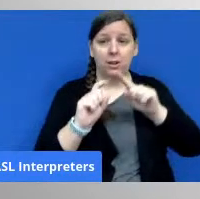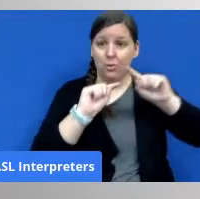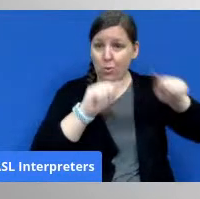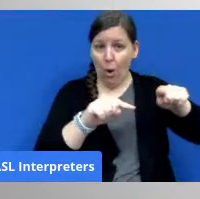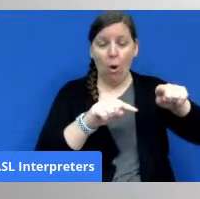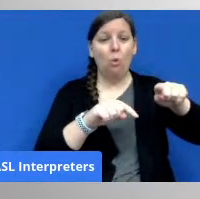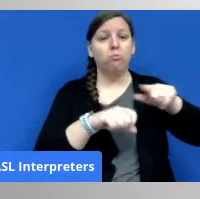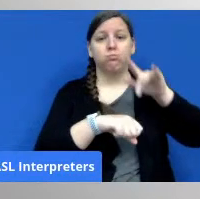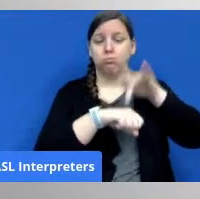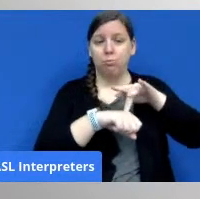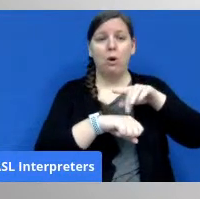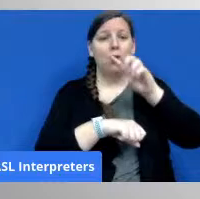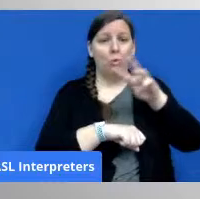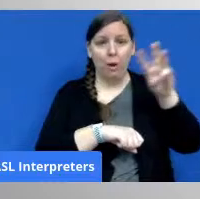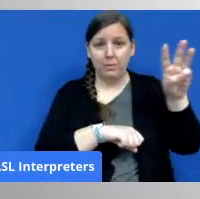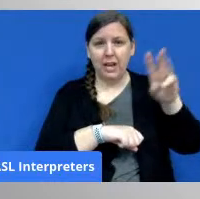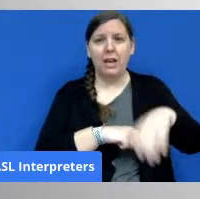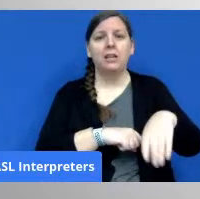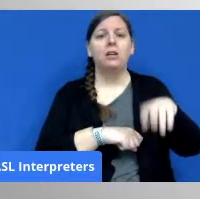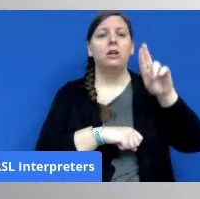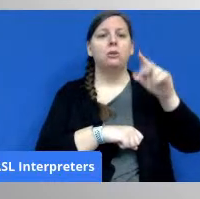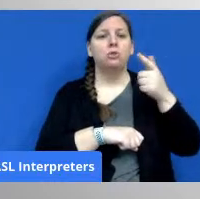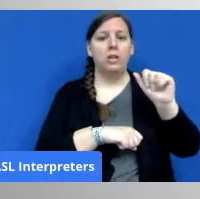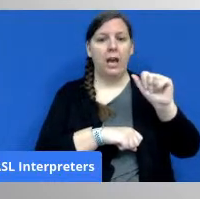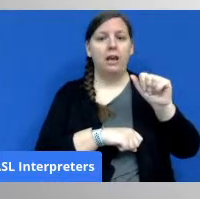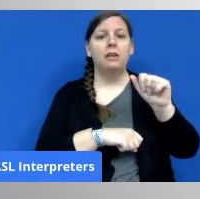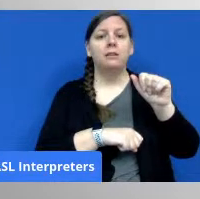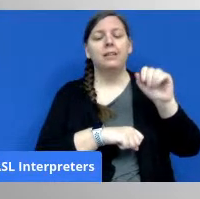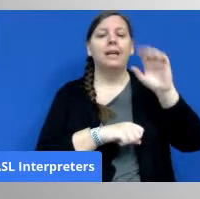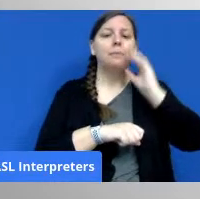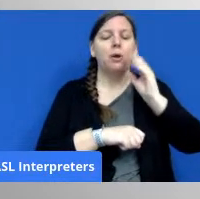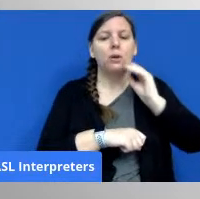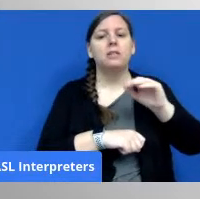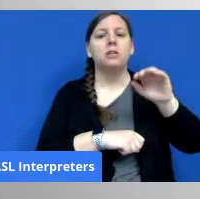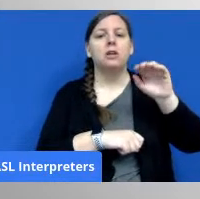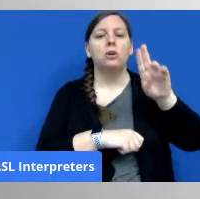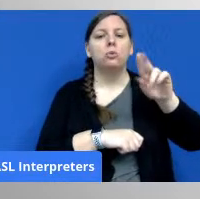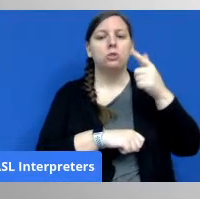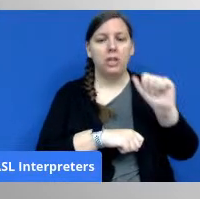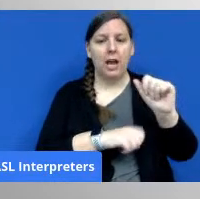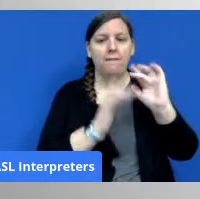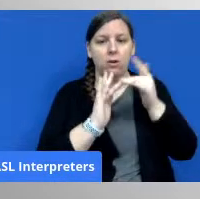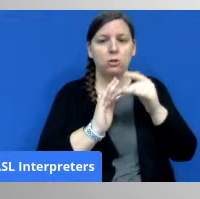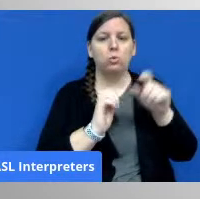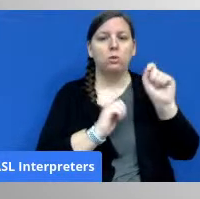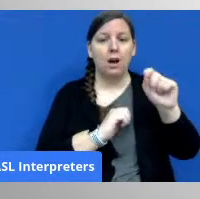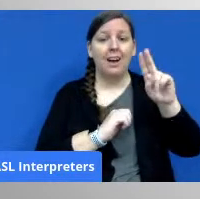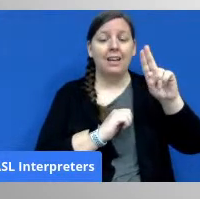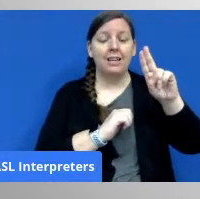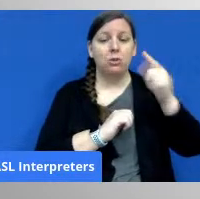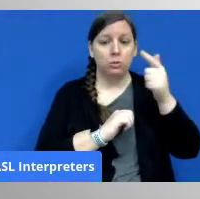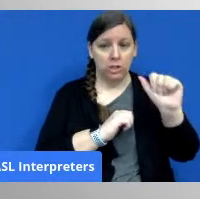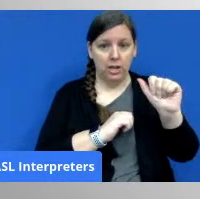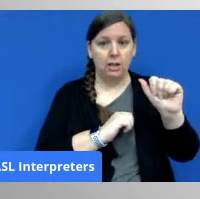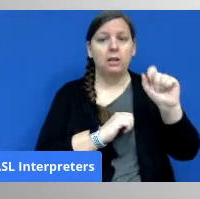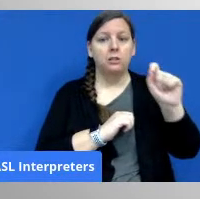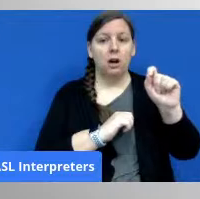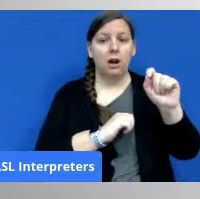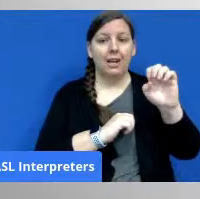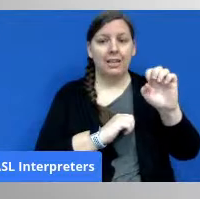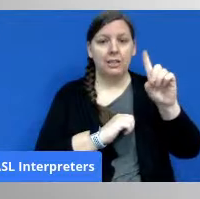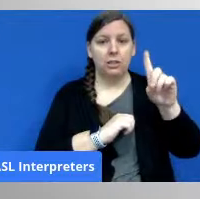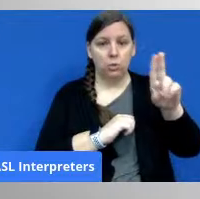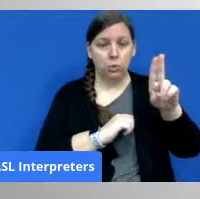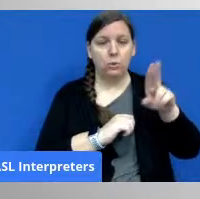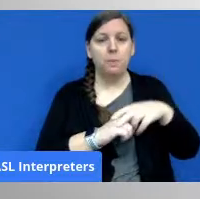UGAvirtual.uga.edu. And we are loading trip content throughout the spring from pre-K to 8th